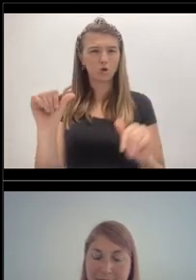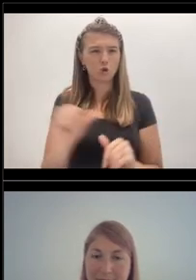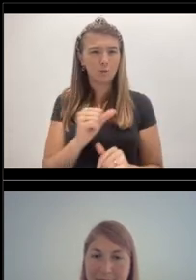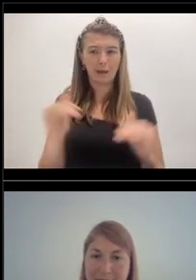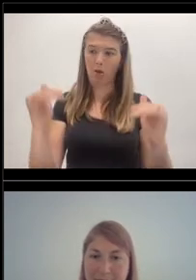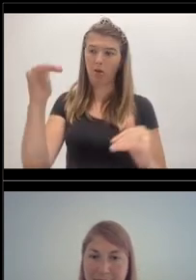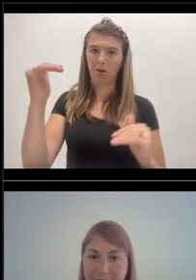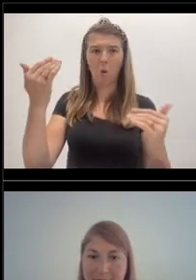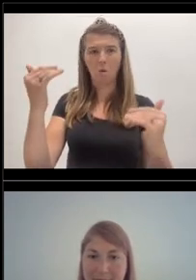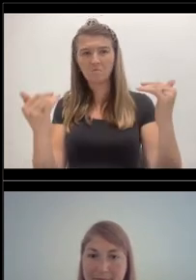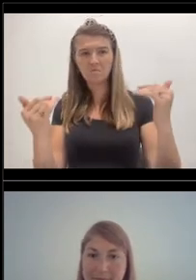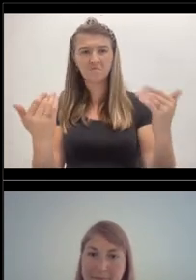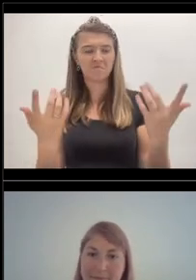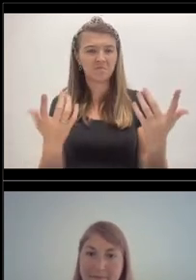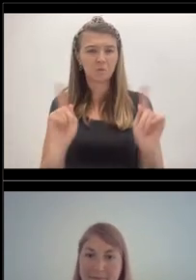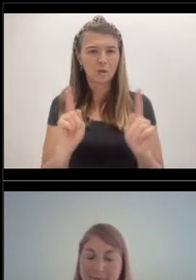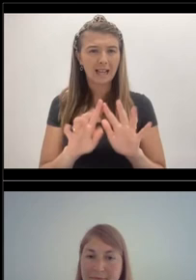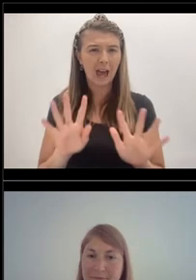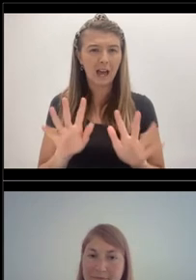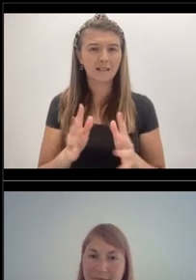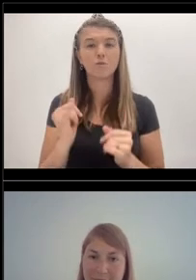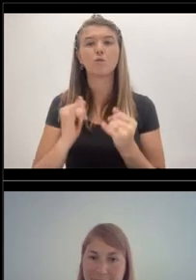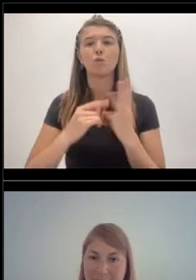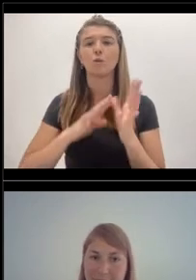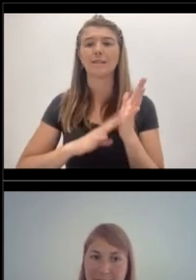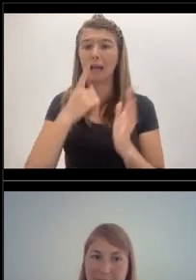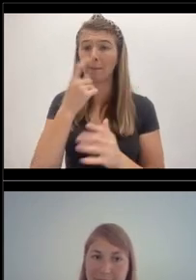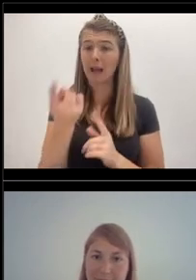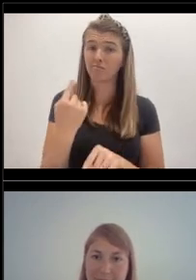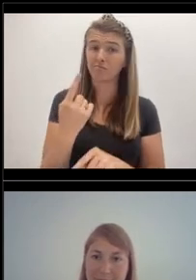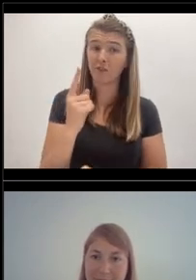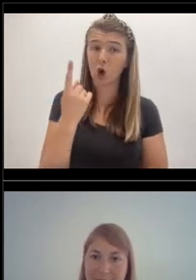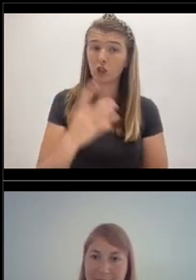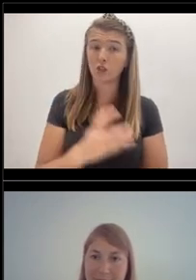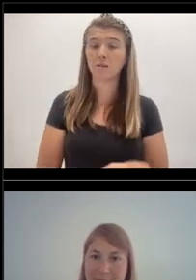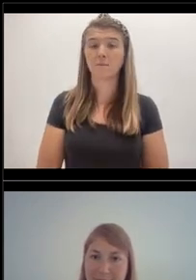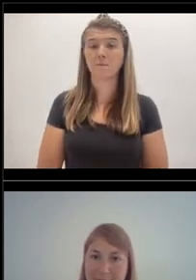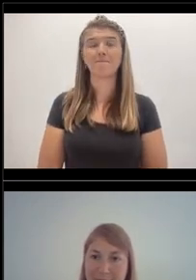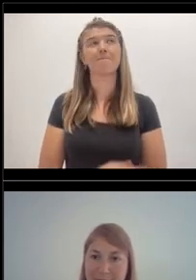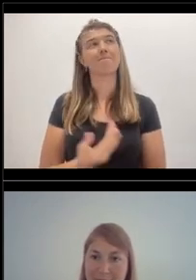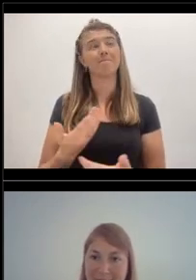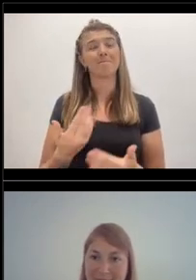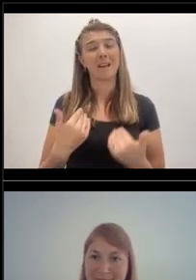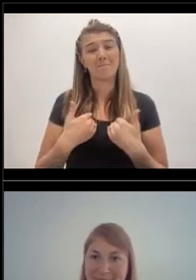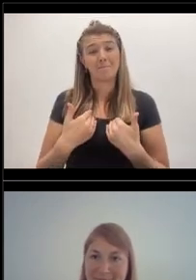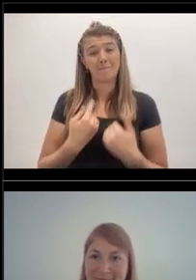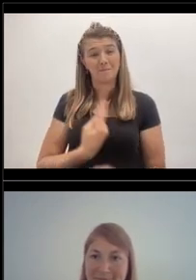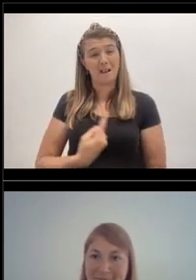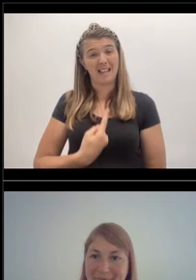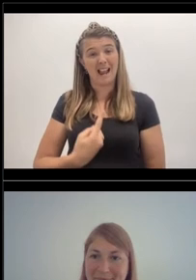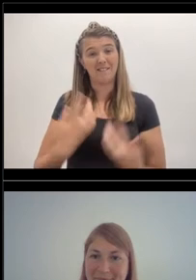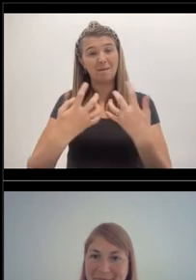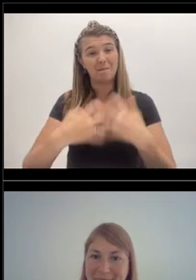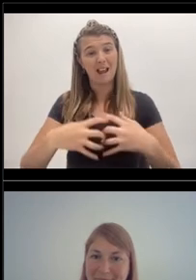mind if I go to you first? Sure. From a mechanical recycler's perspective, it'd probably